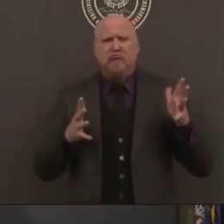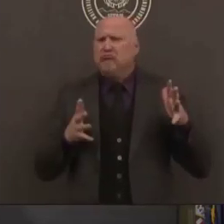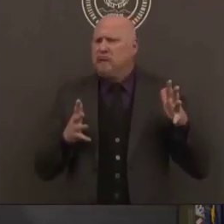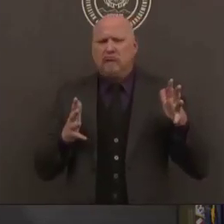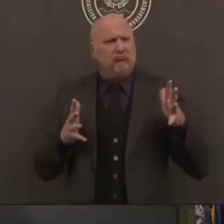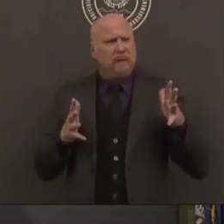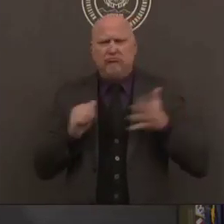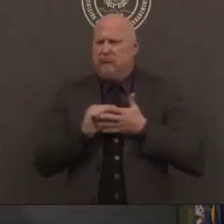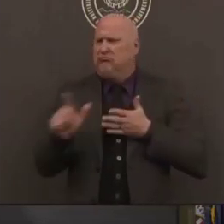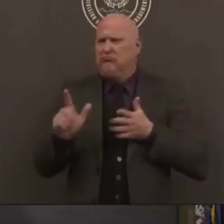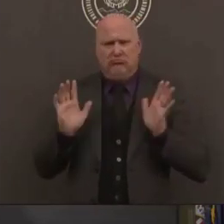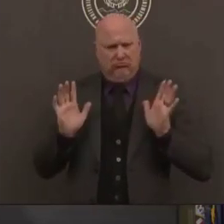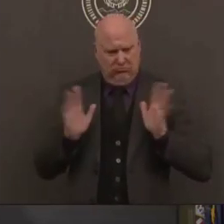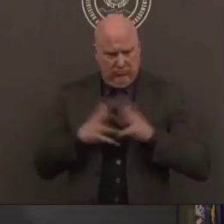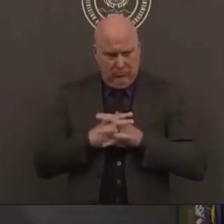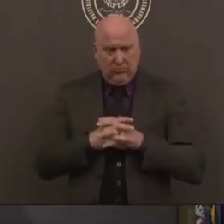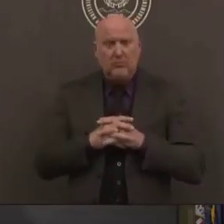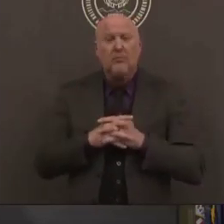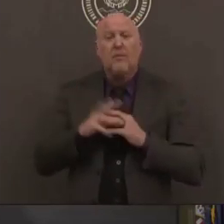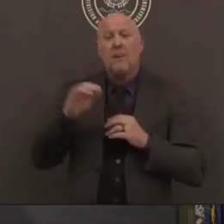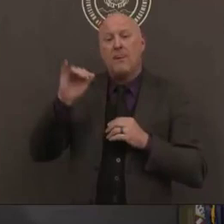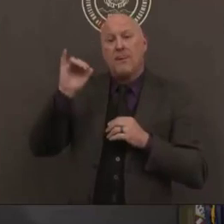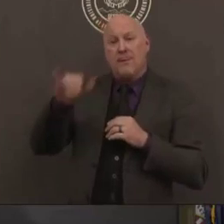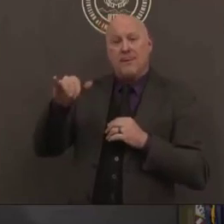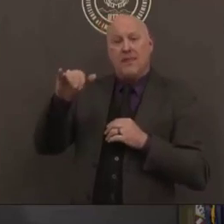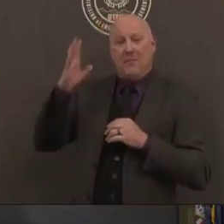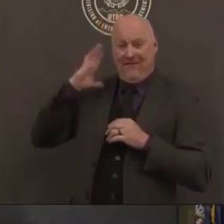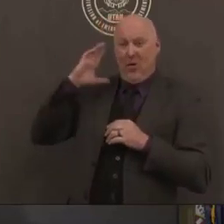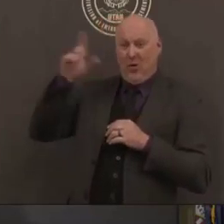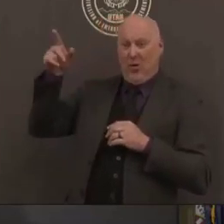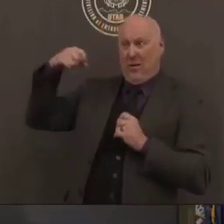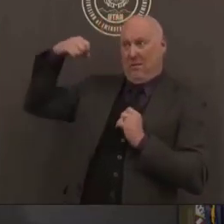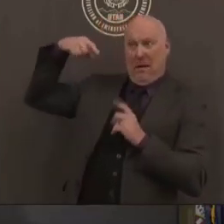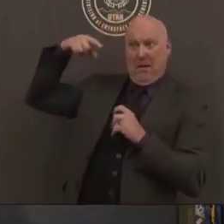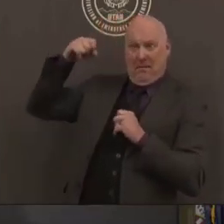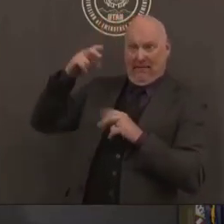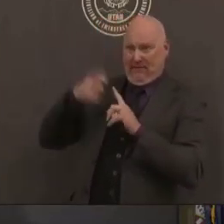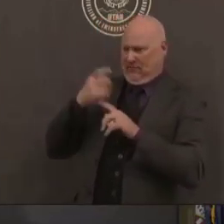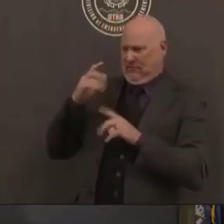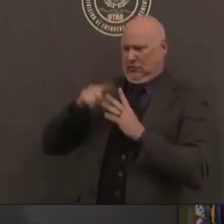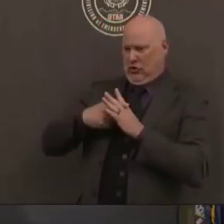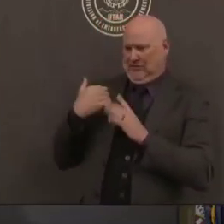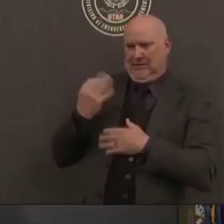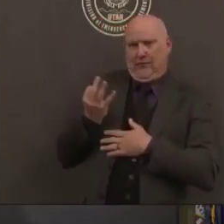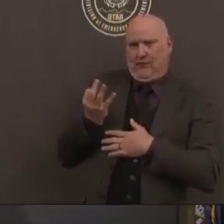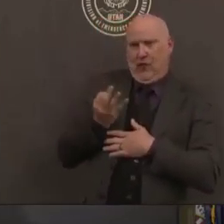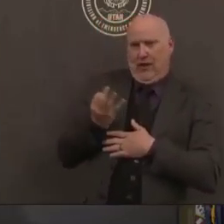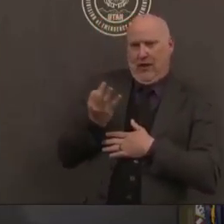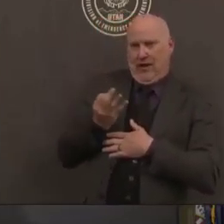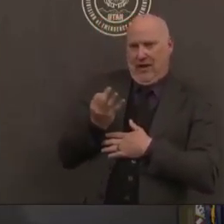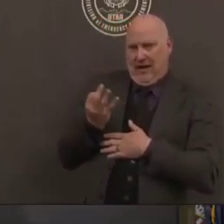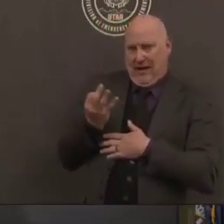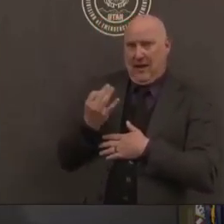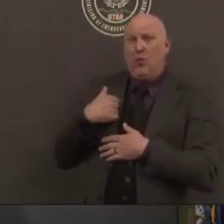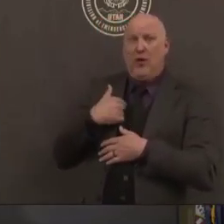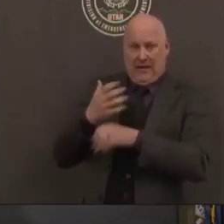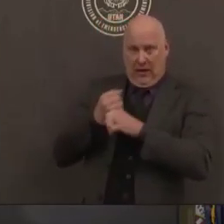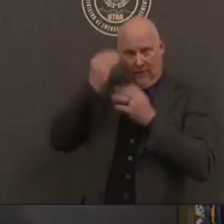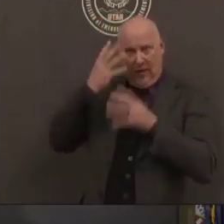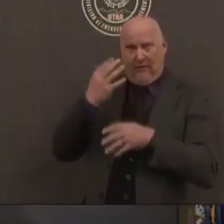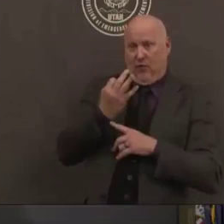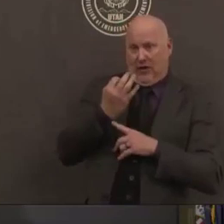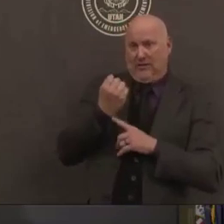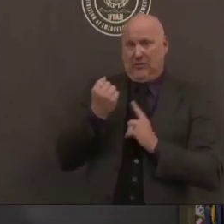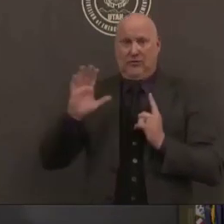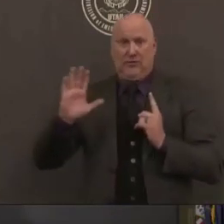were pushed to mobile devices on Friday, Saturday, Sunday, and then this morning, and then we